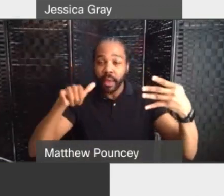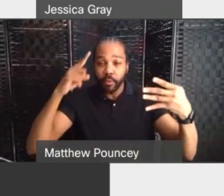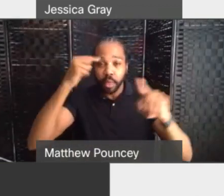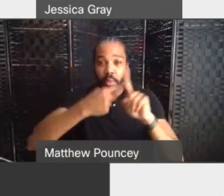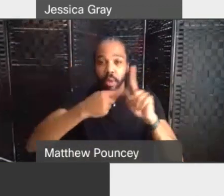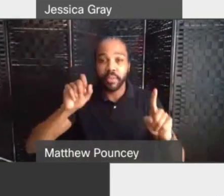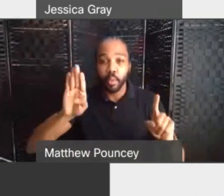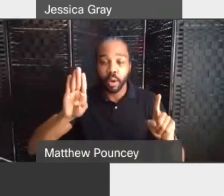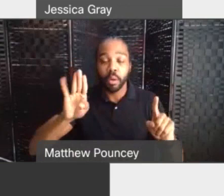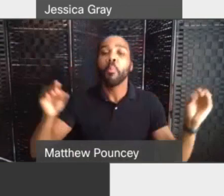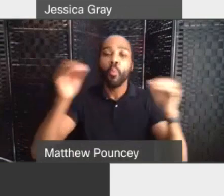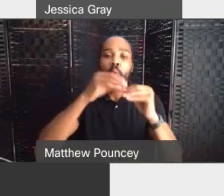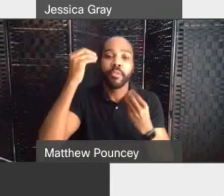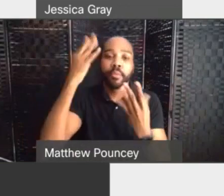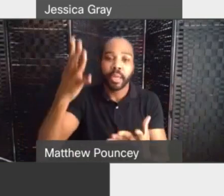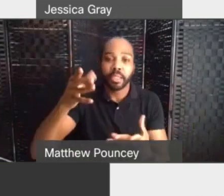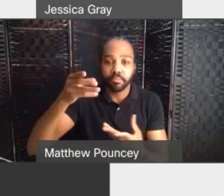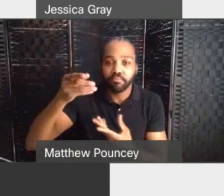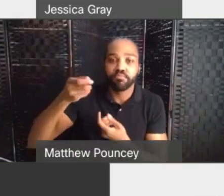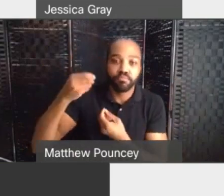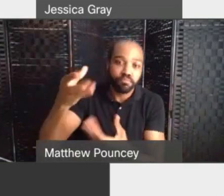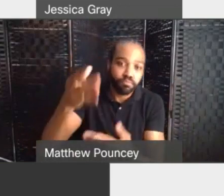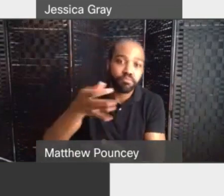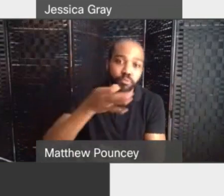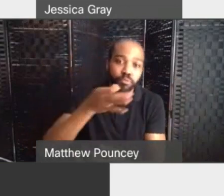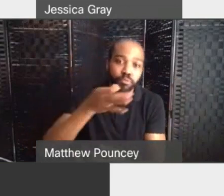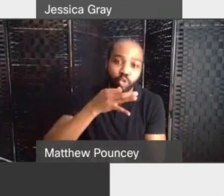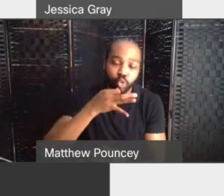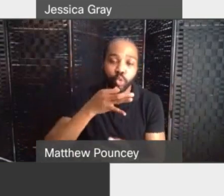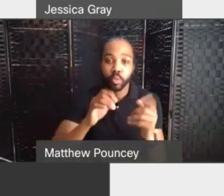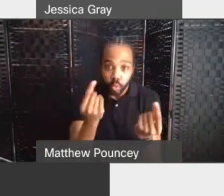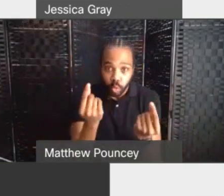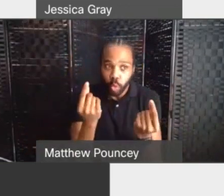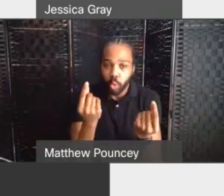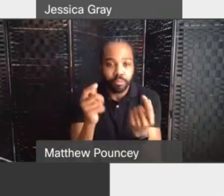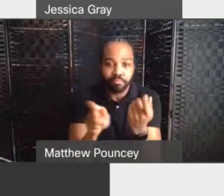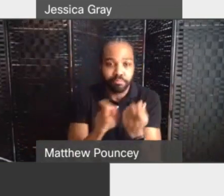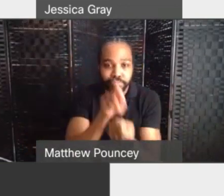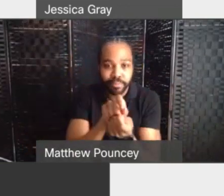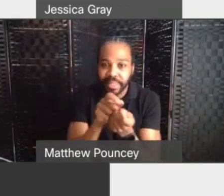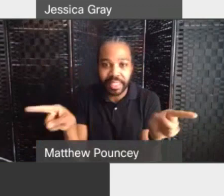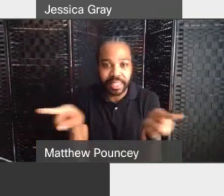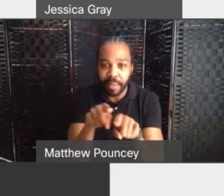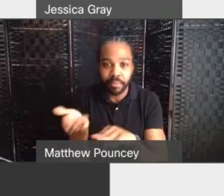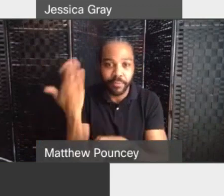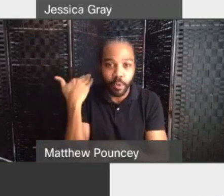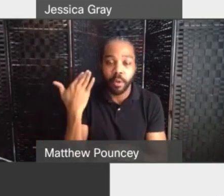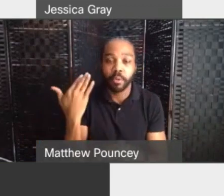So more information on that coming. The layout will pretty much be exactly the way it was before,